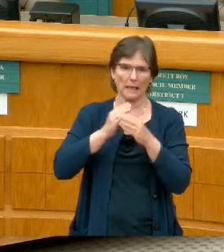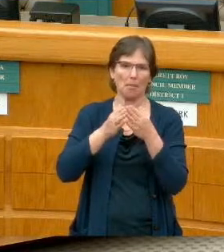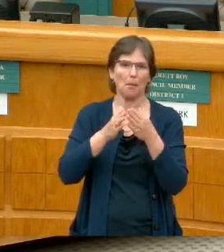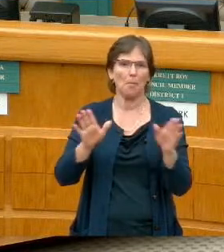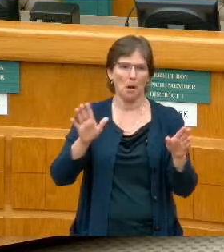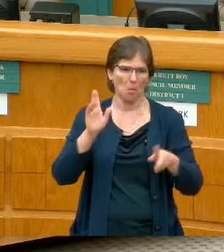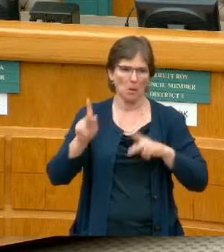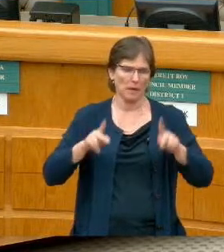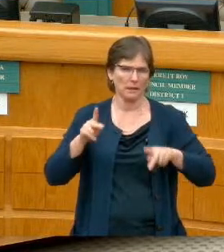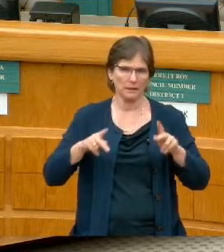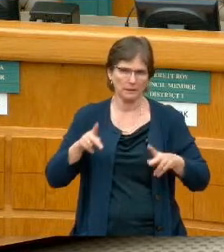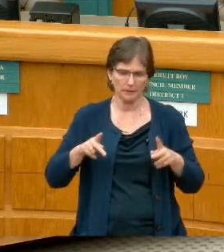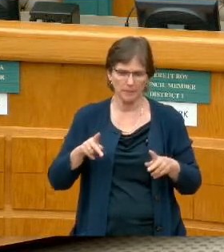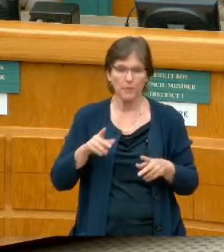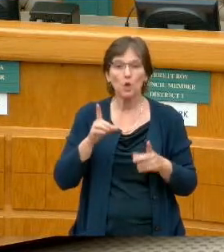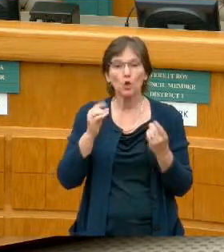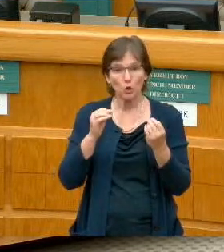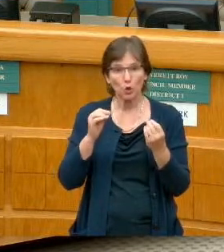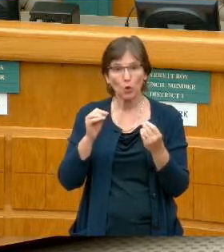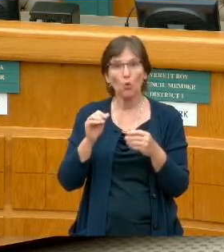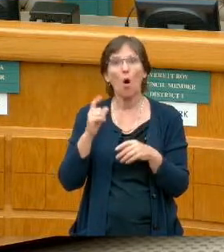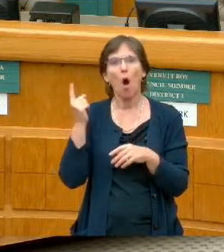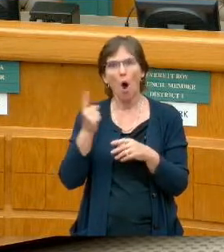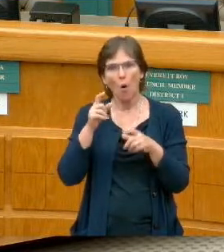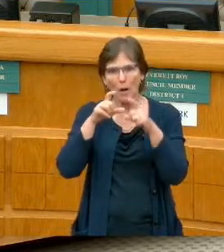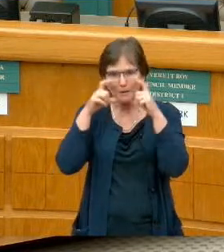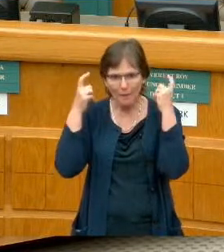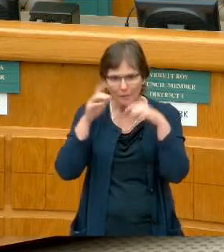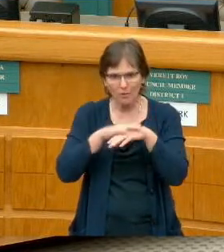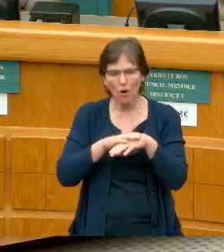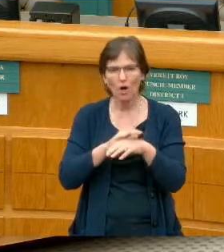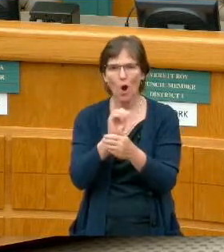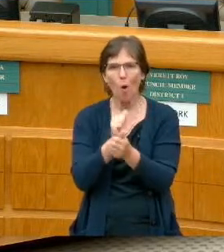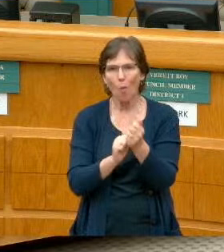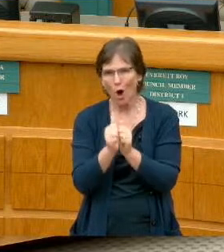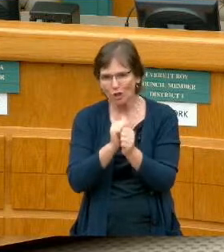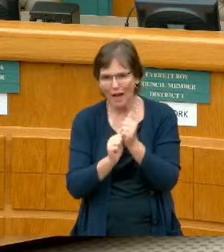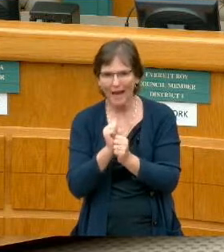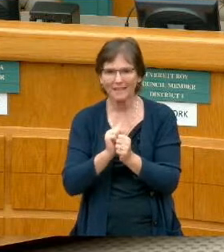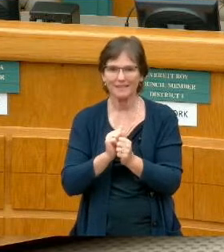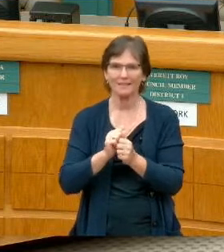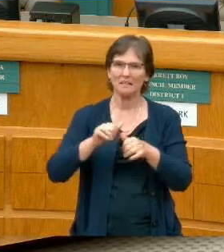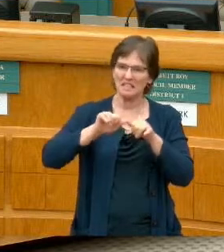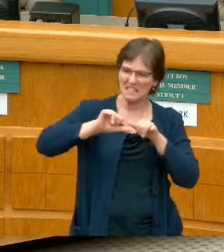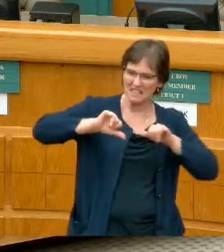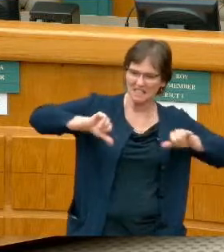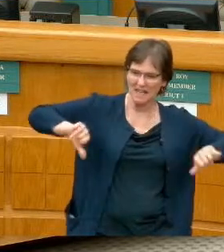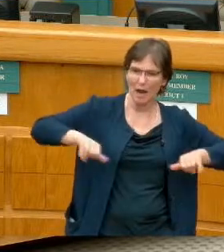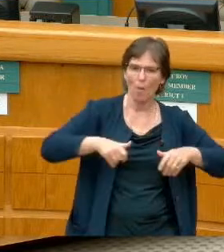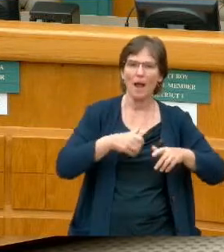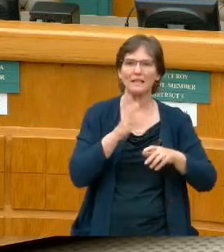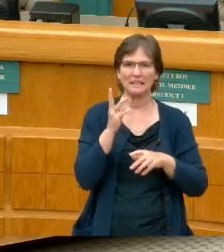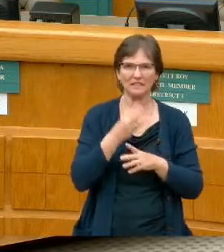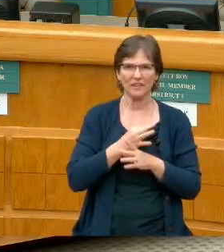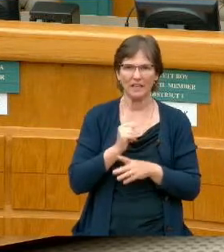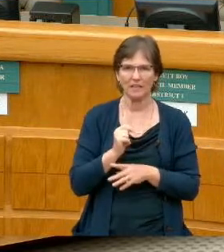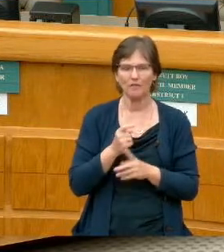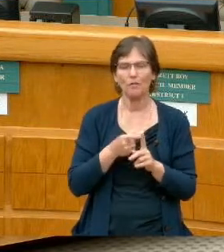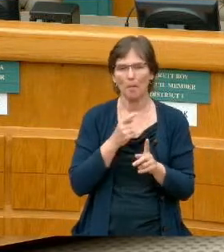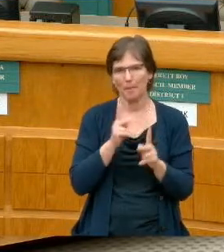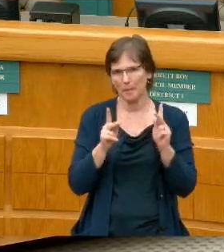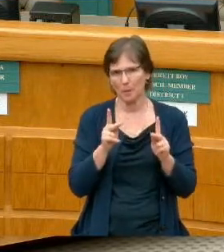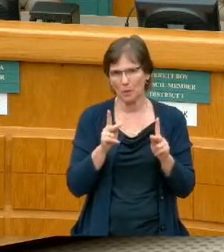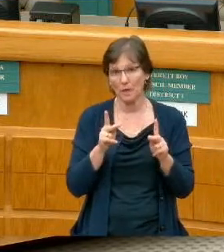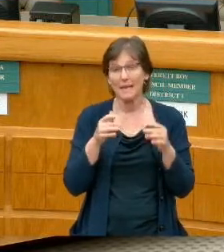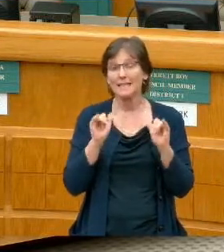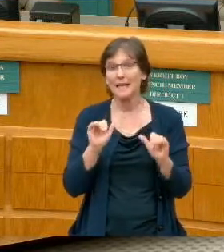3 W's. Wash your hands, wear a mask, watch your distance from others. Stay strong, stay